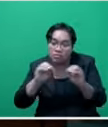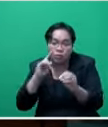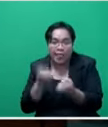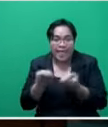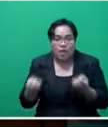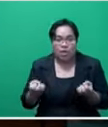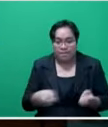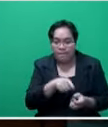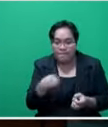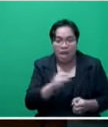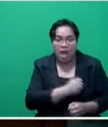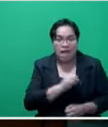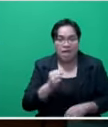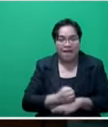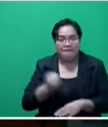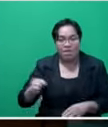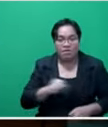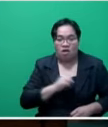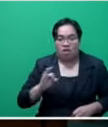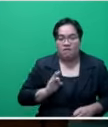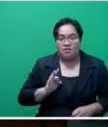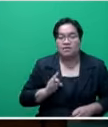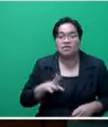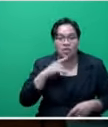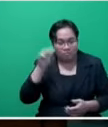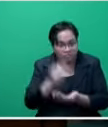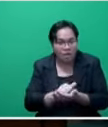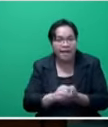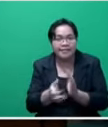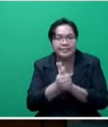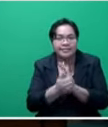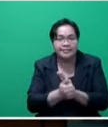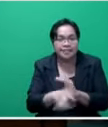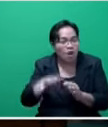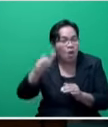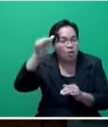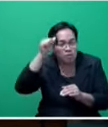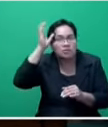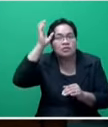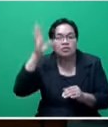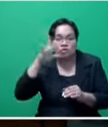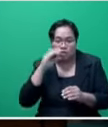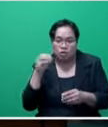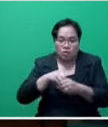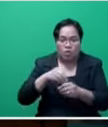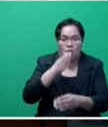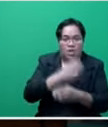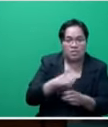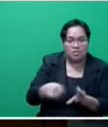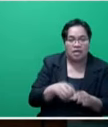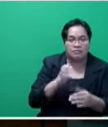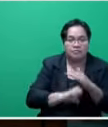equip government officers with the right skills and knowledge to work as a team inside an emergency operation center